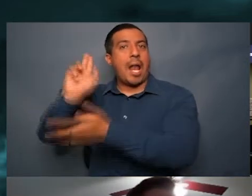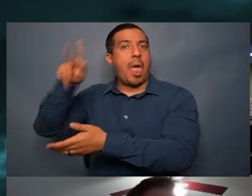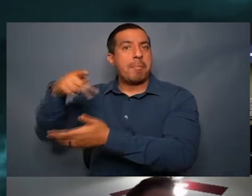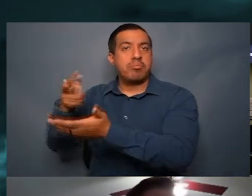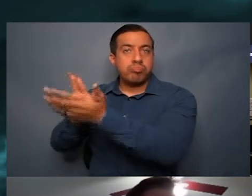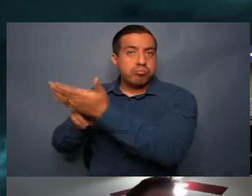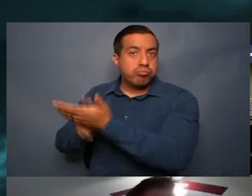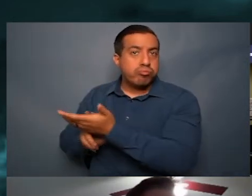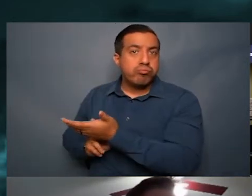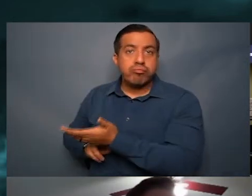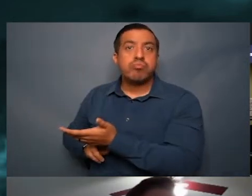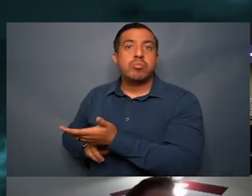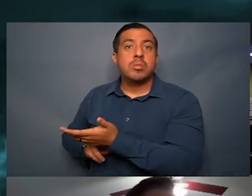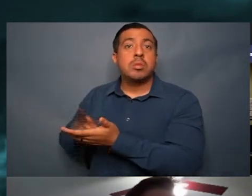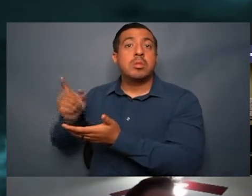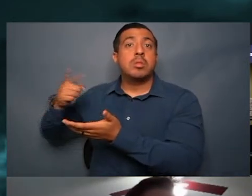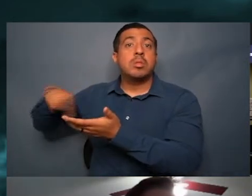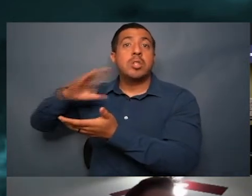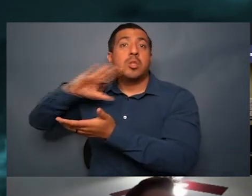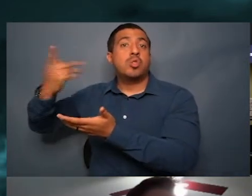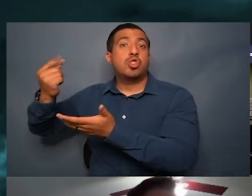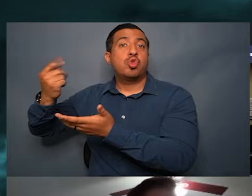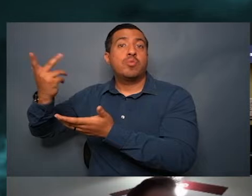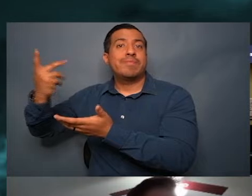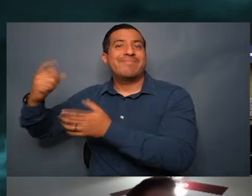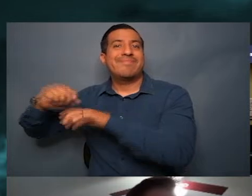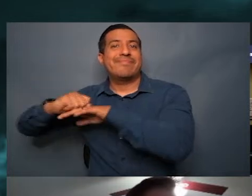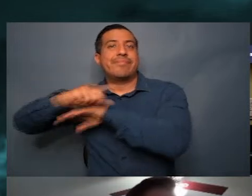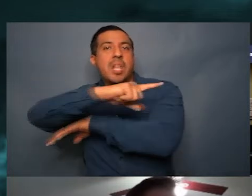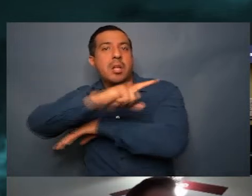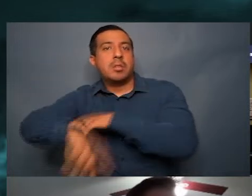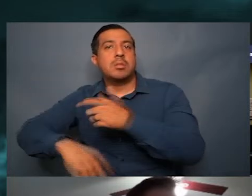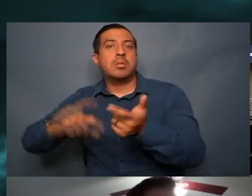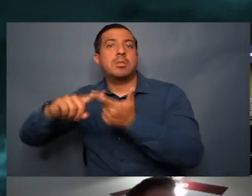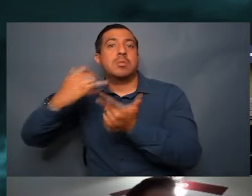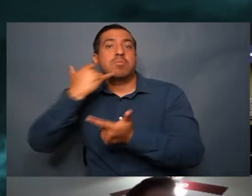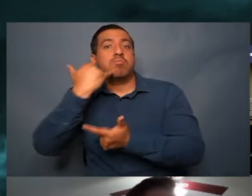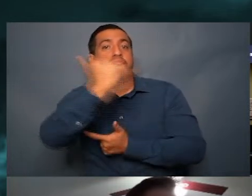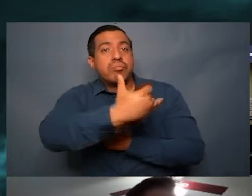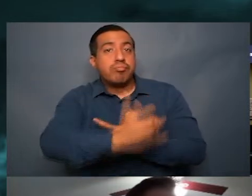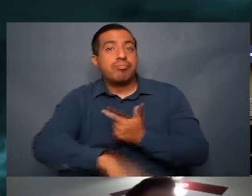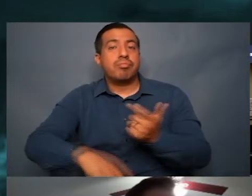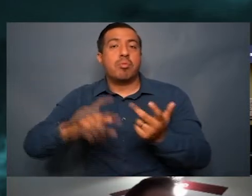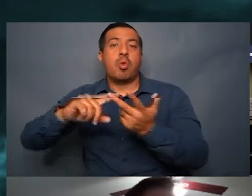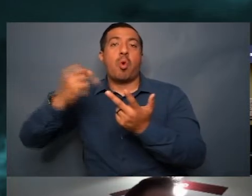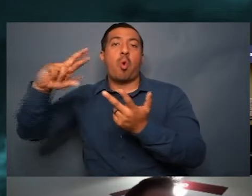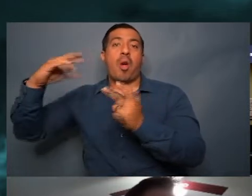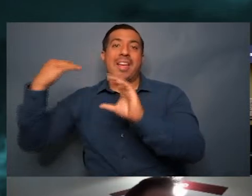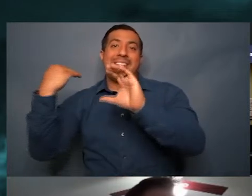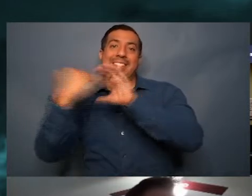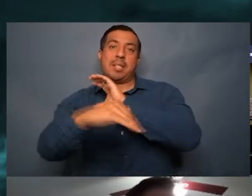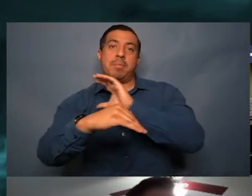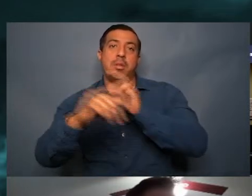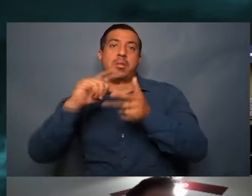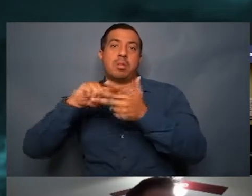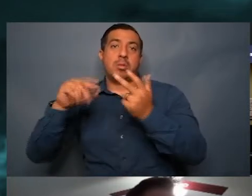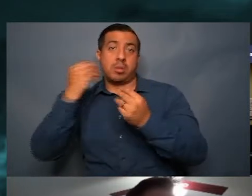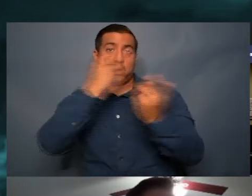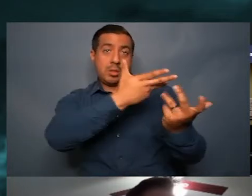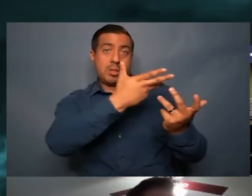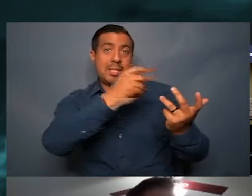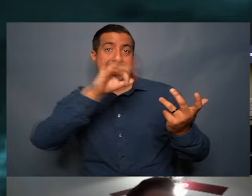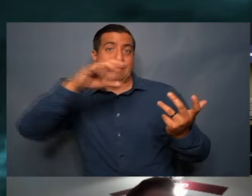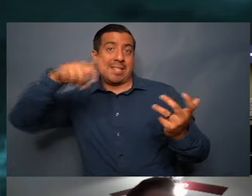this way you'll get a call, a text, email, letting you know that there's an evacuation order, and